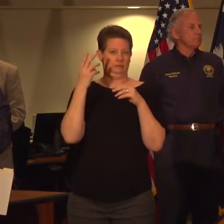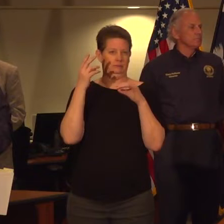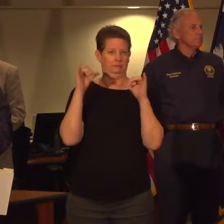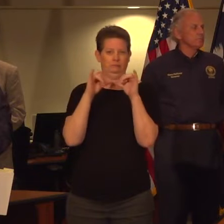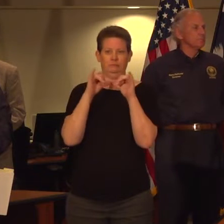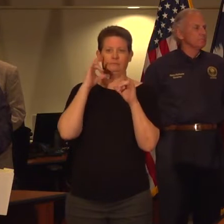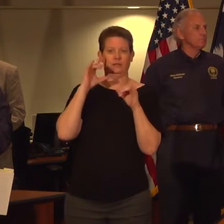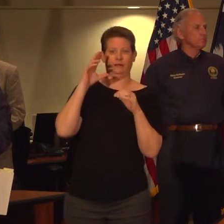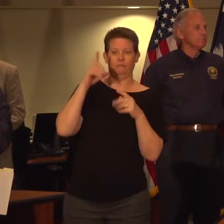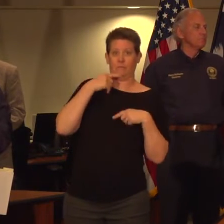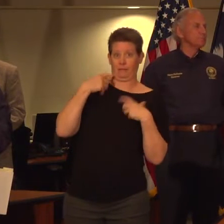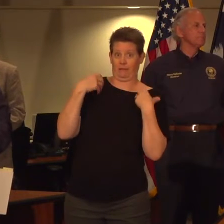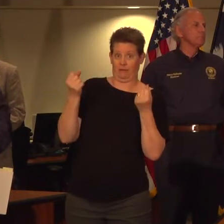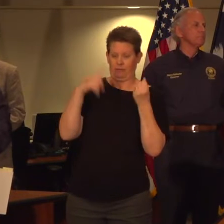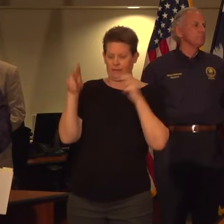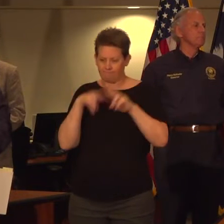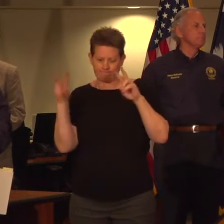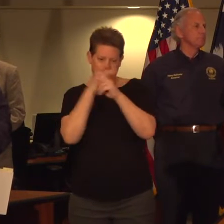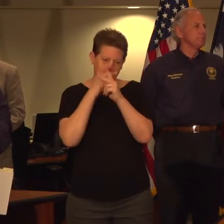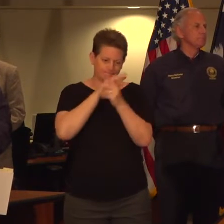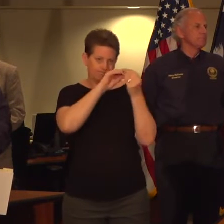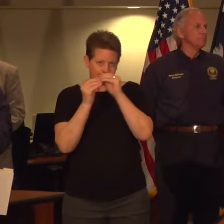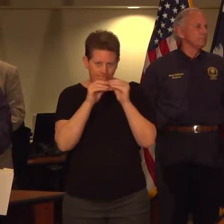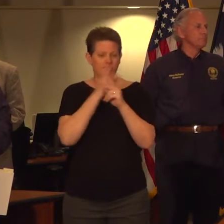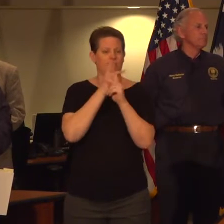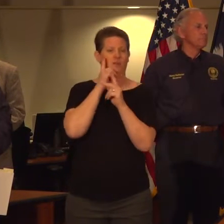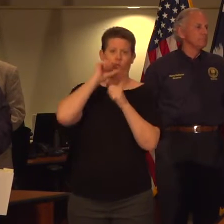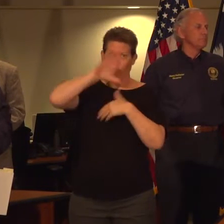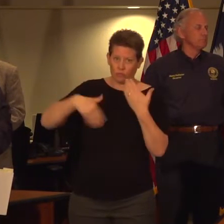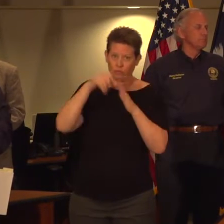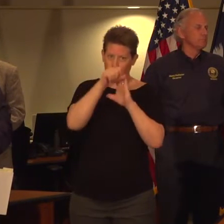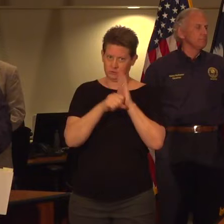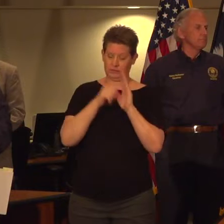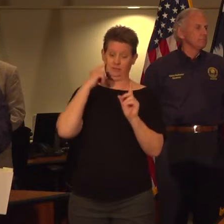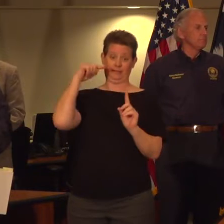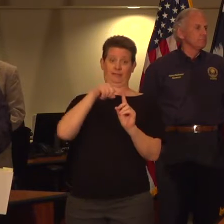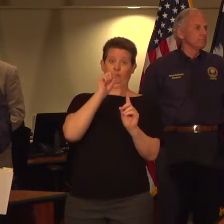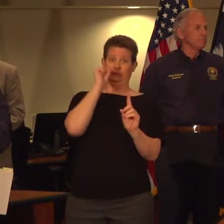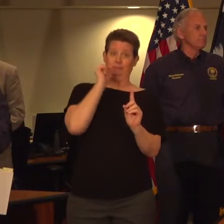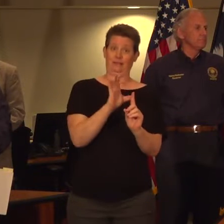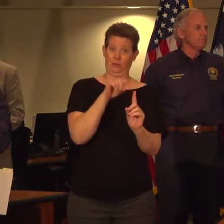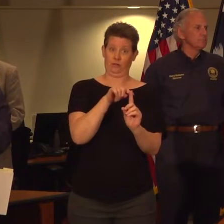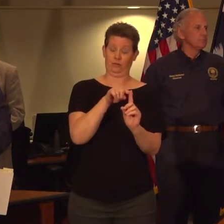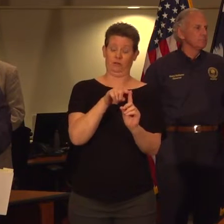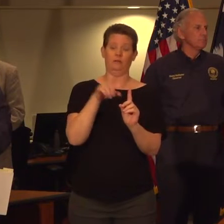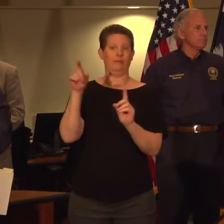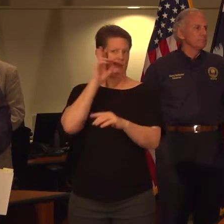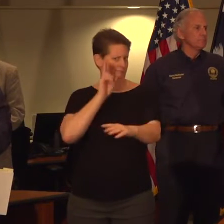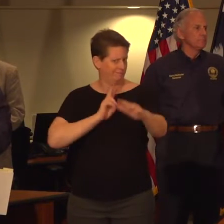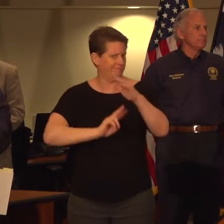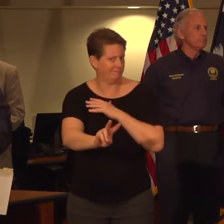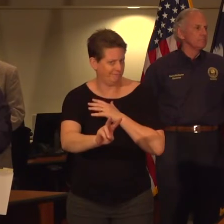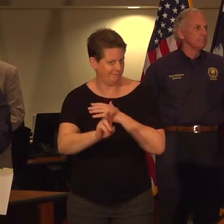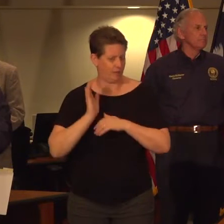for South Carolina and, for all states. And for South Carolina, this indicates an earlier estimated peak for